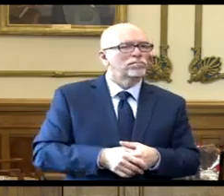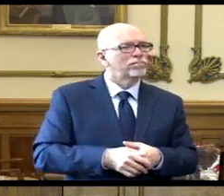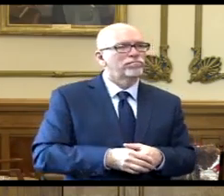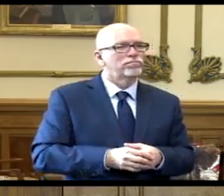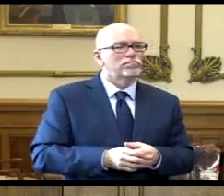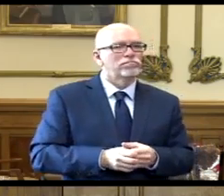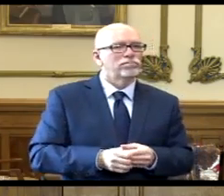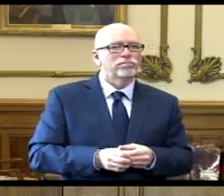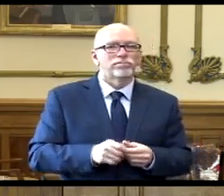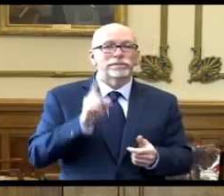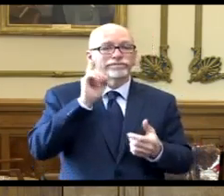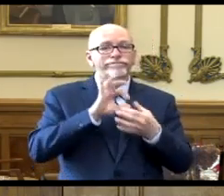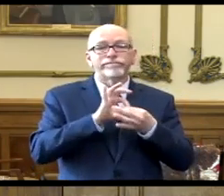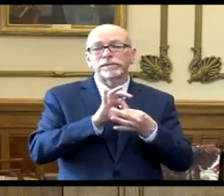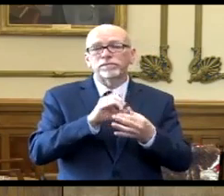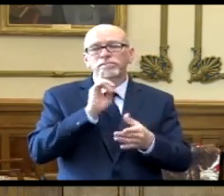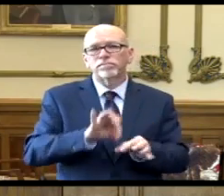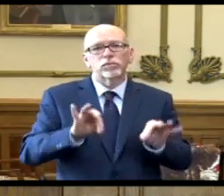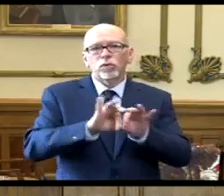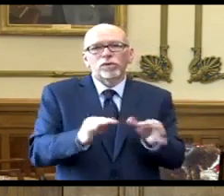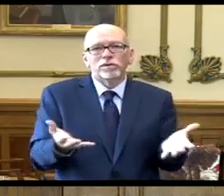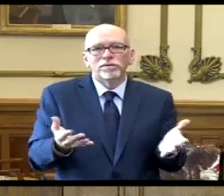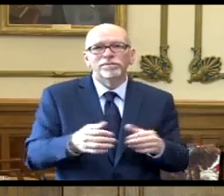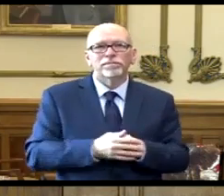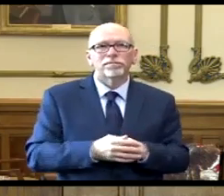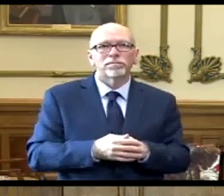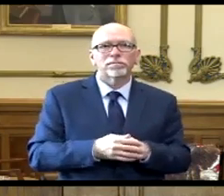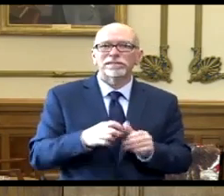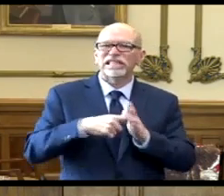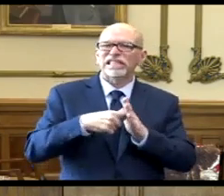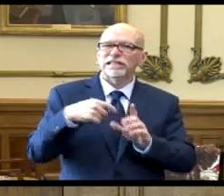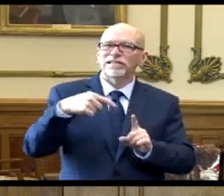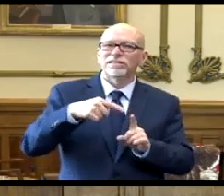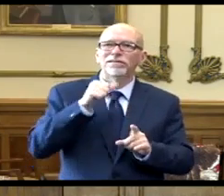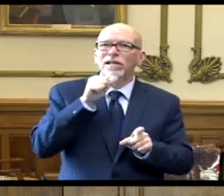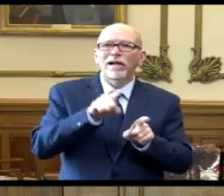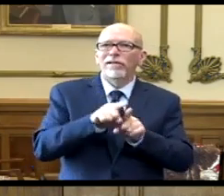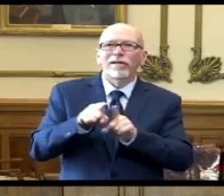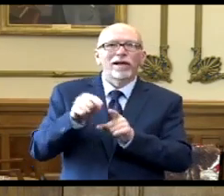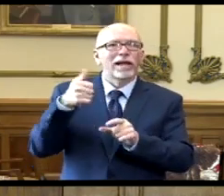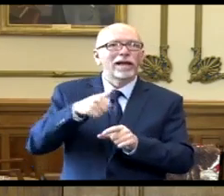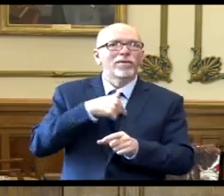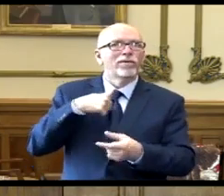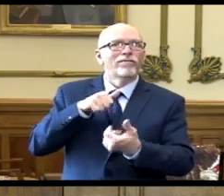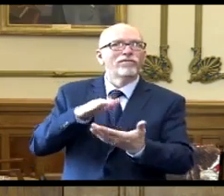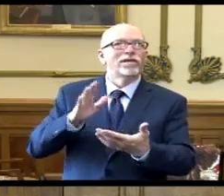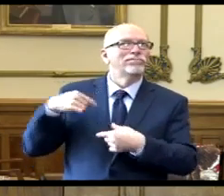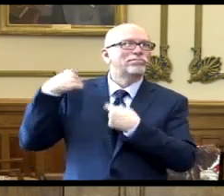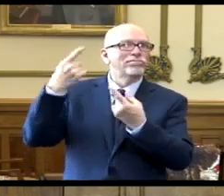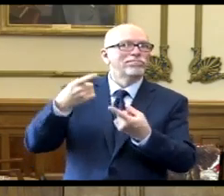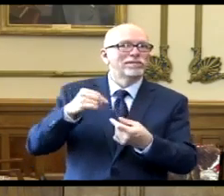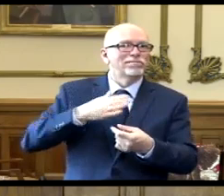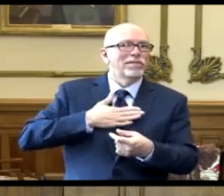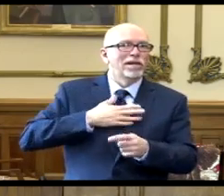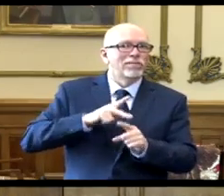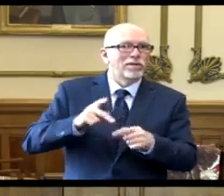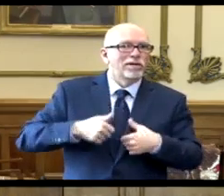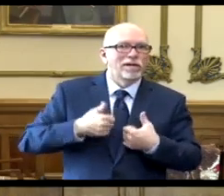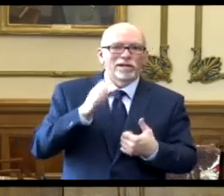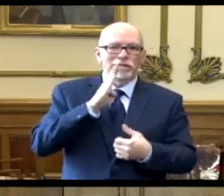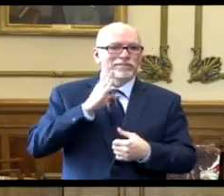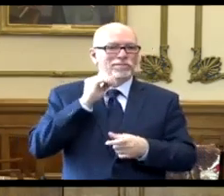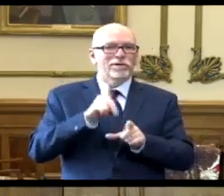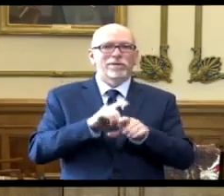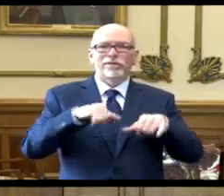the collaboration is really critical. This is unlike anything we've faced, and certainly in my professional lifetime.